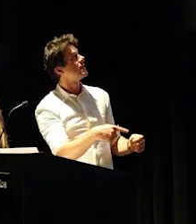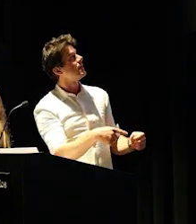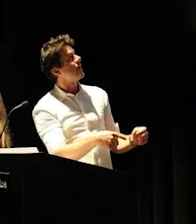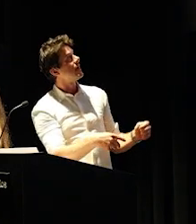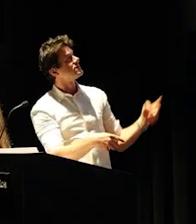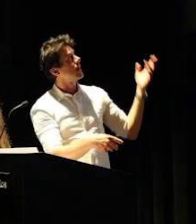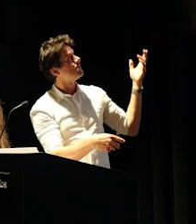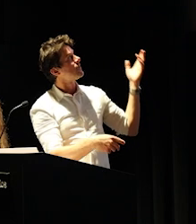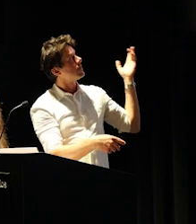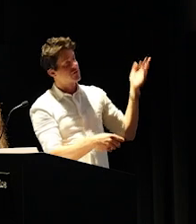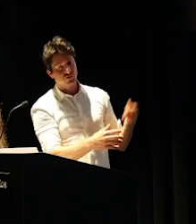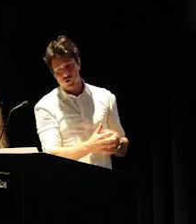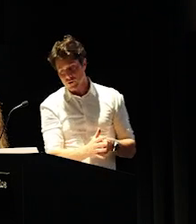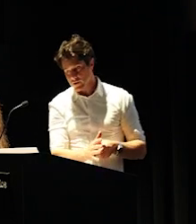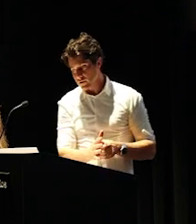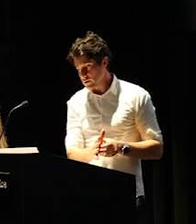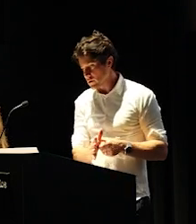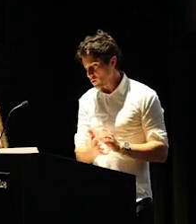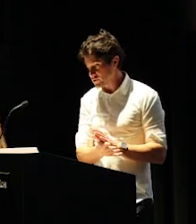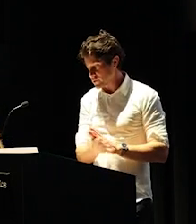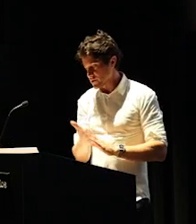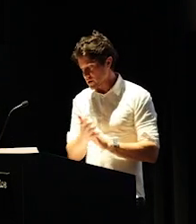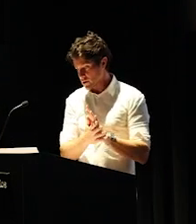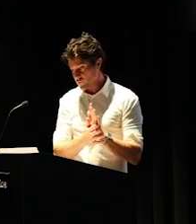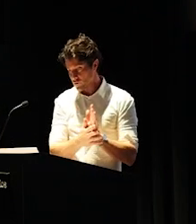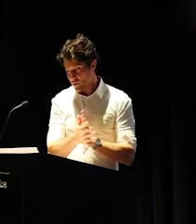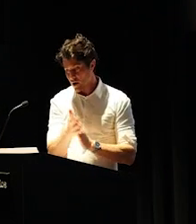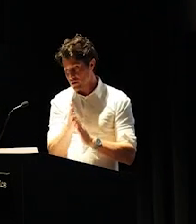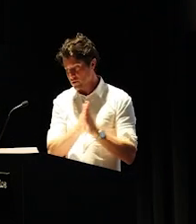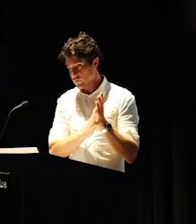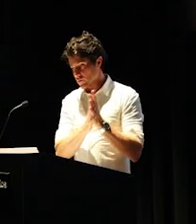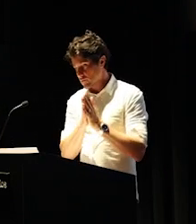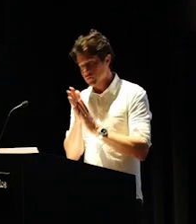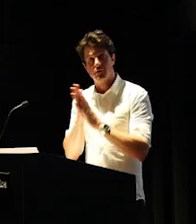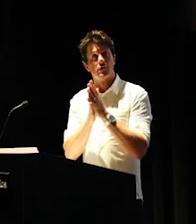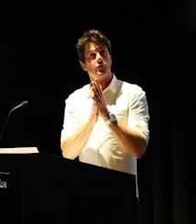feeling. And this is cool, but to get, if you